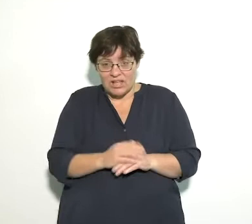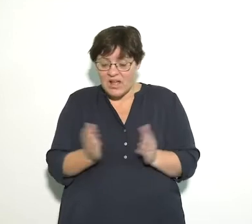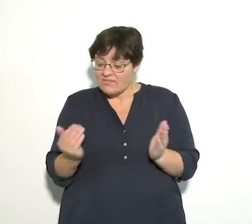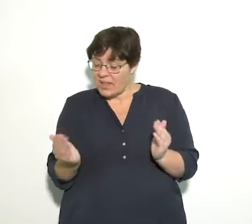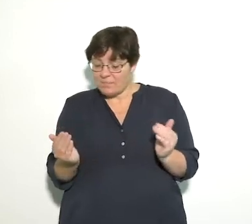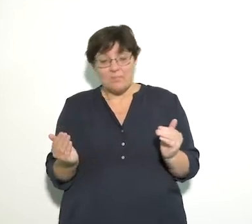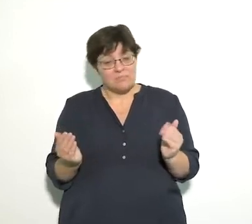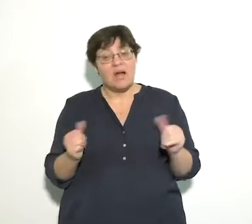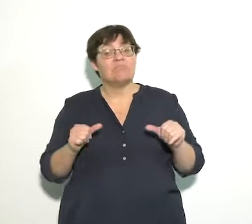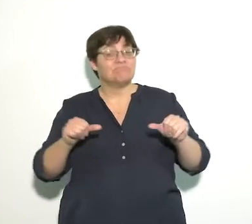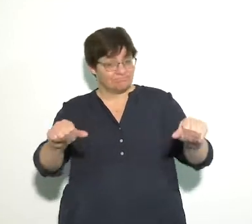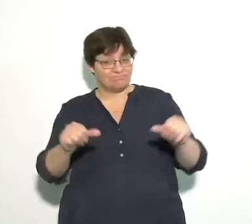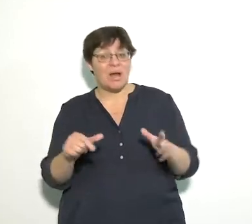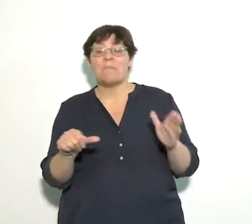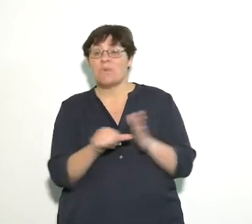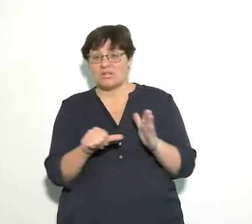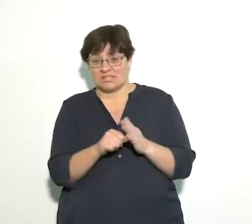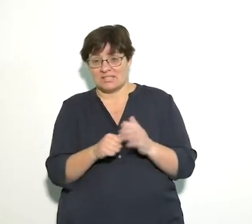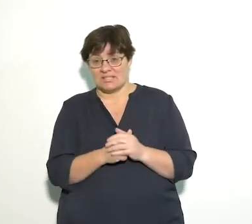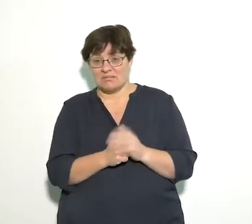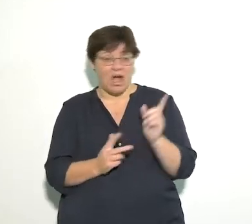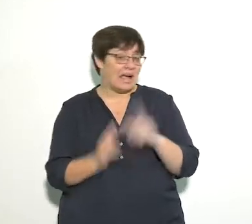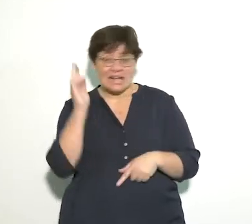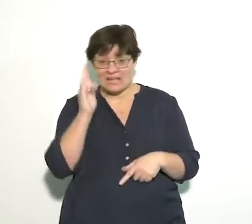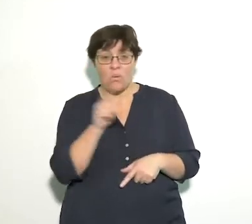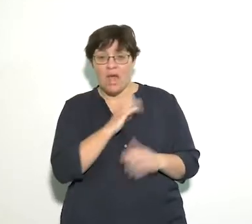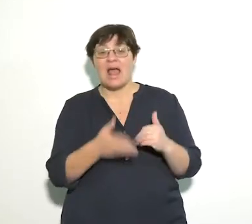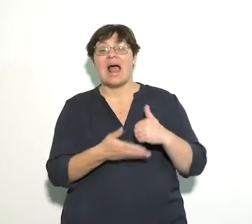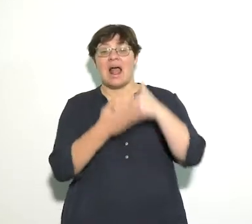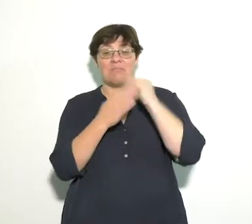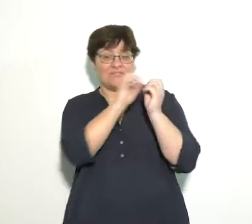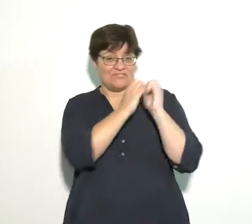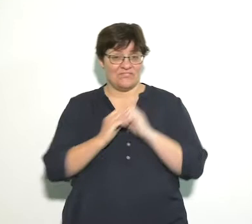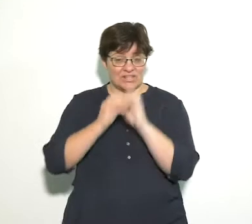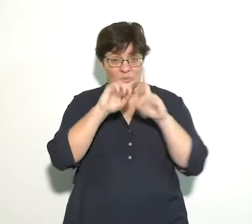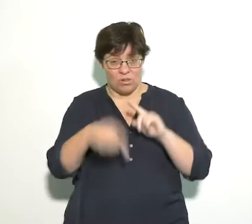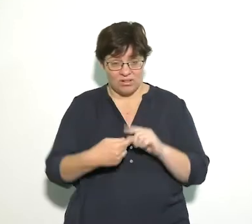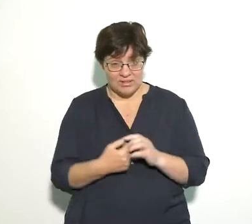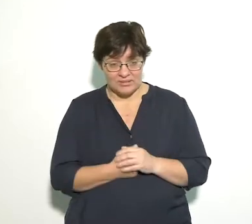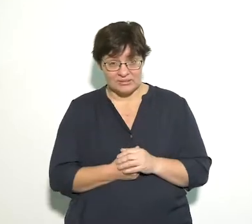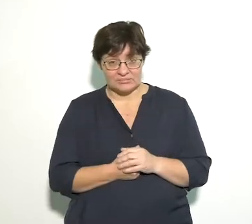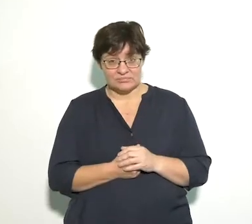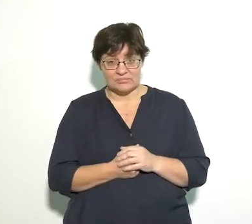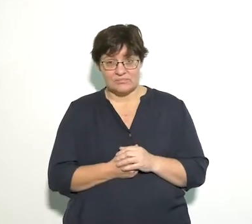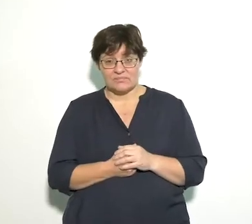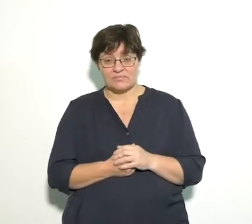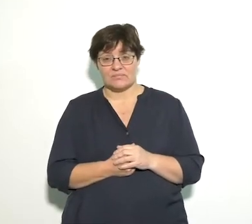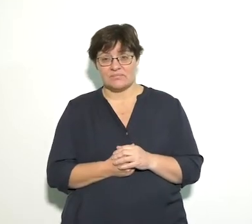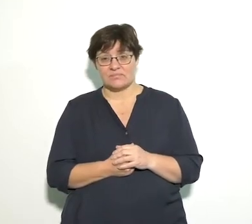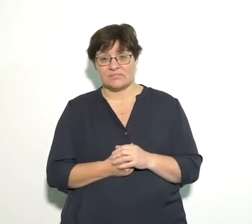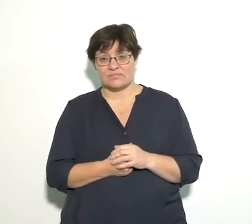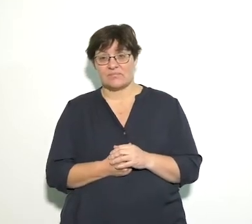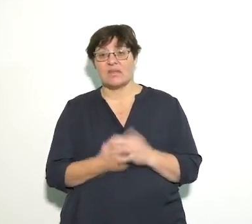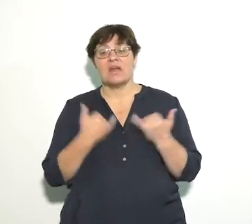as the flaps. These are very important. We never want to cut them off because they're going to help us assemble everything together. So once you've